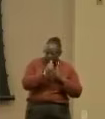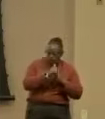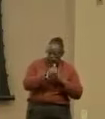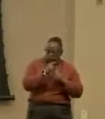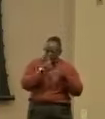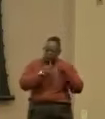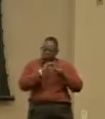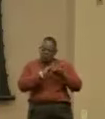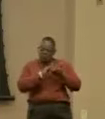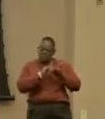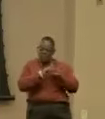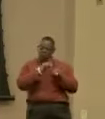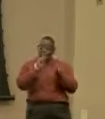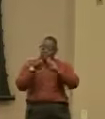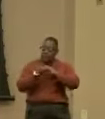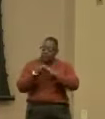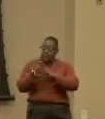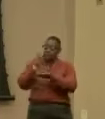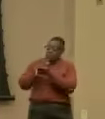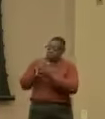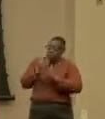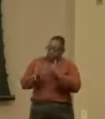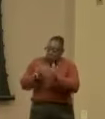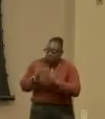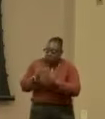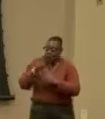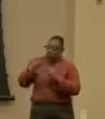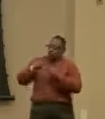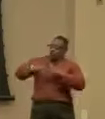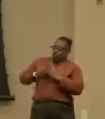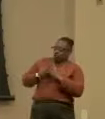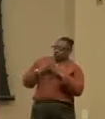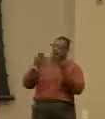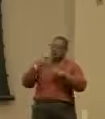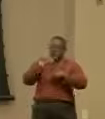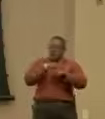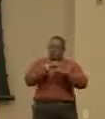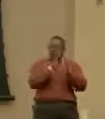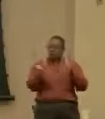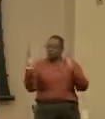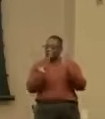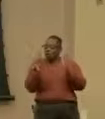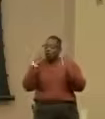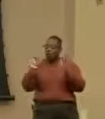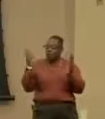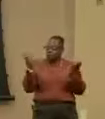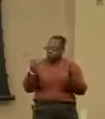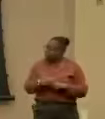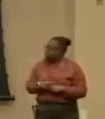which ones can I switch to? What does this process like? And when can we start? What is the time frame?